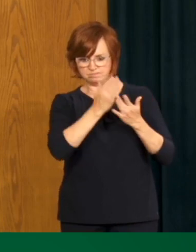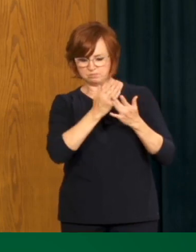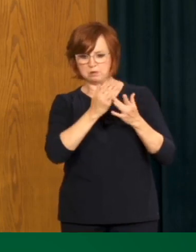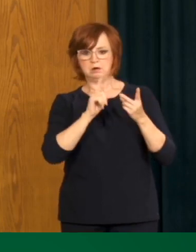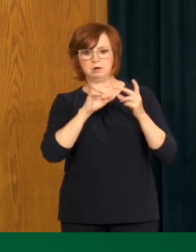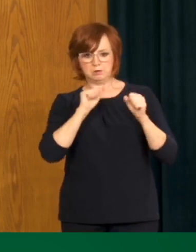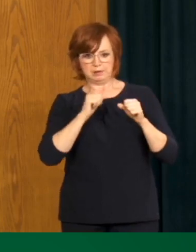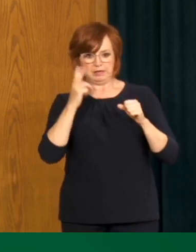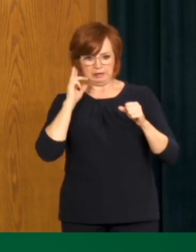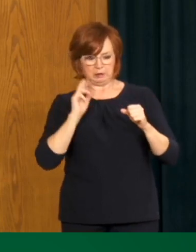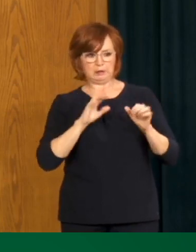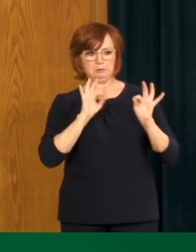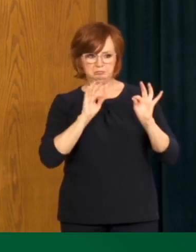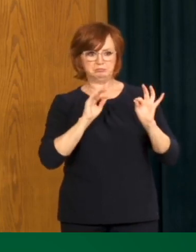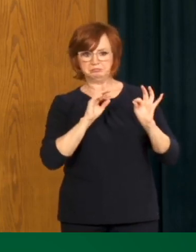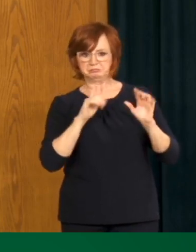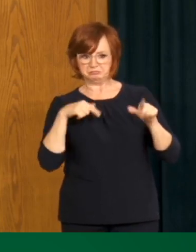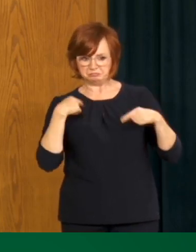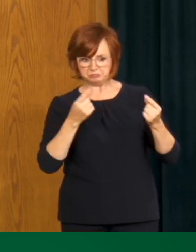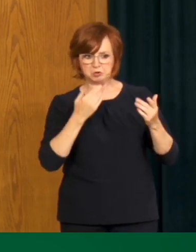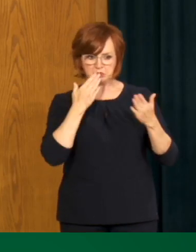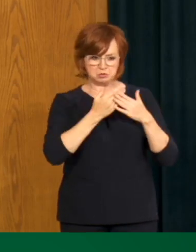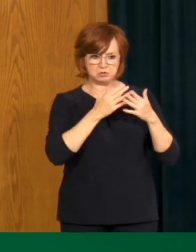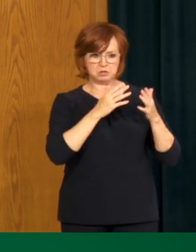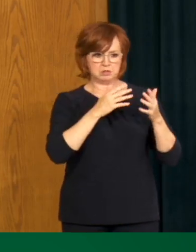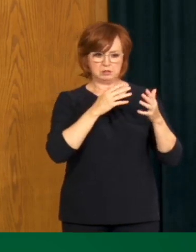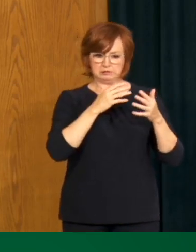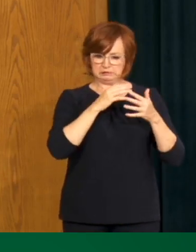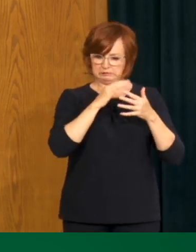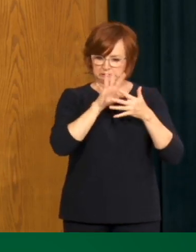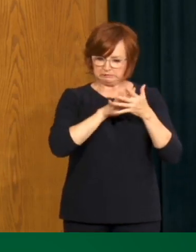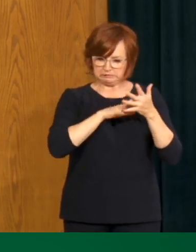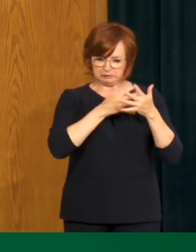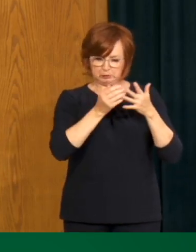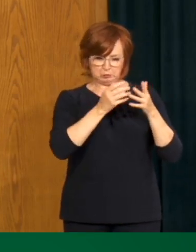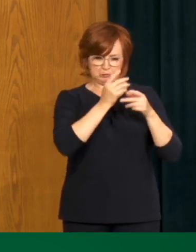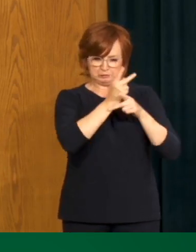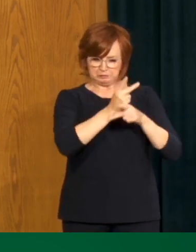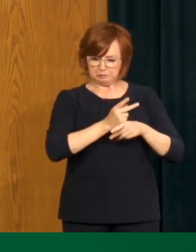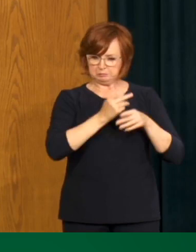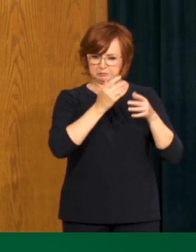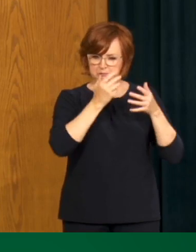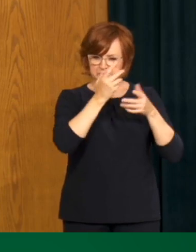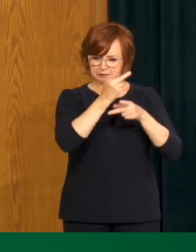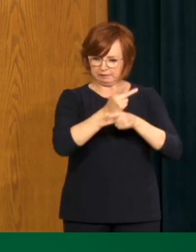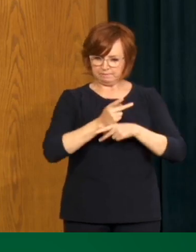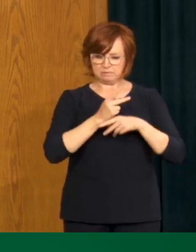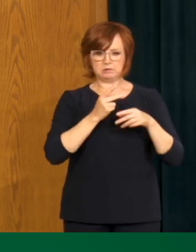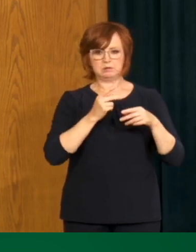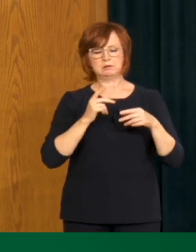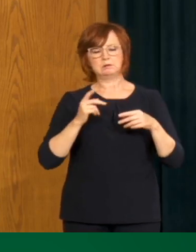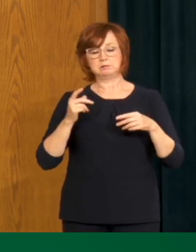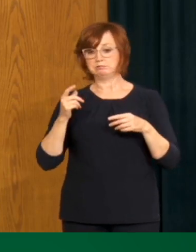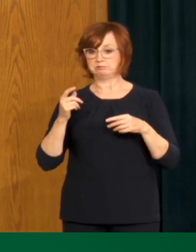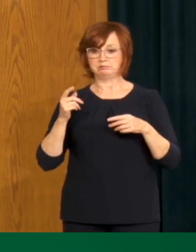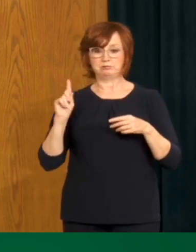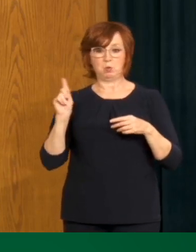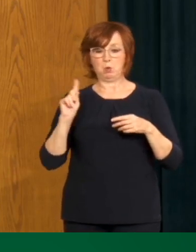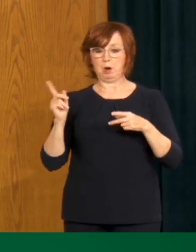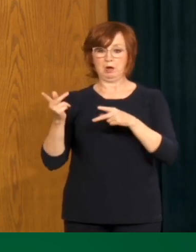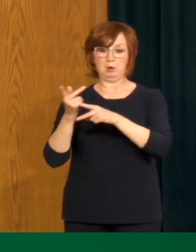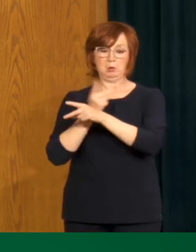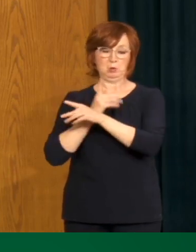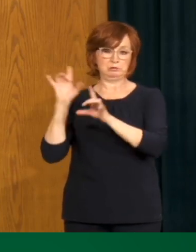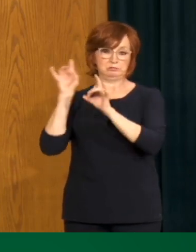know that by far and away the large number of fatalities in Canada has come from our long-term care homes, and we feel we